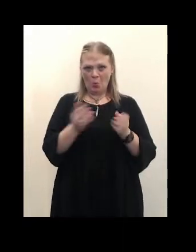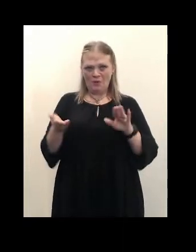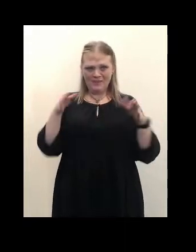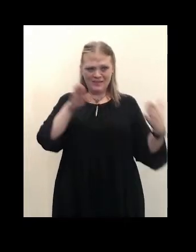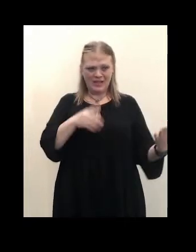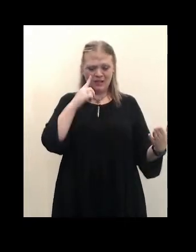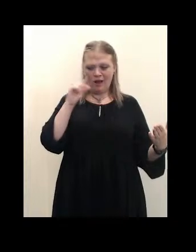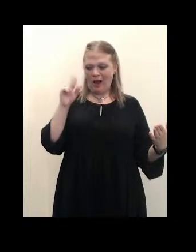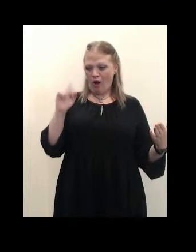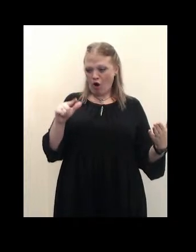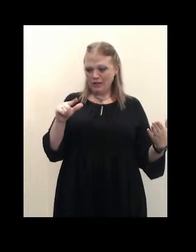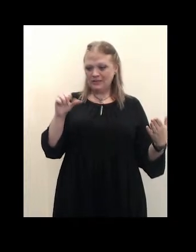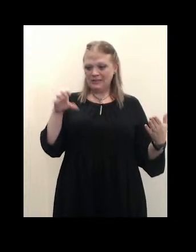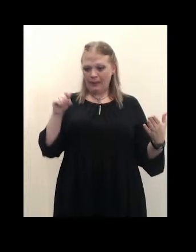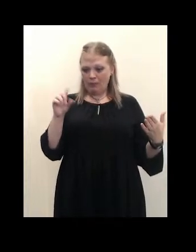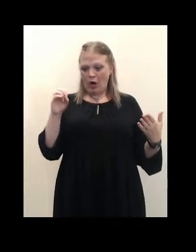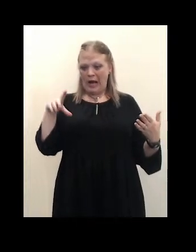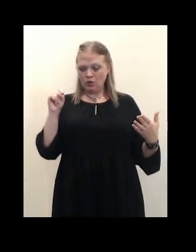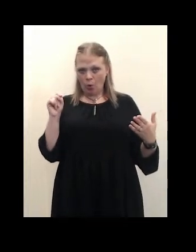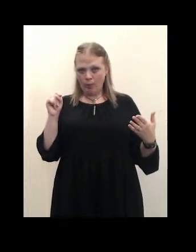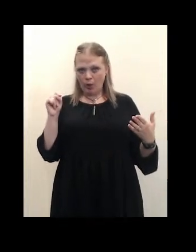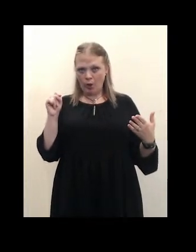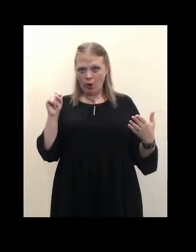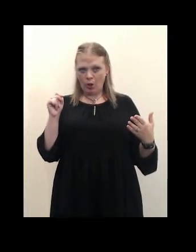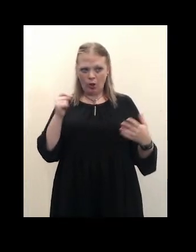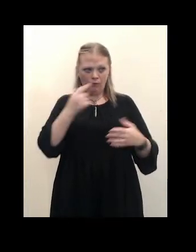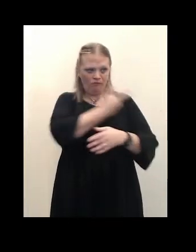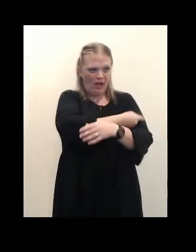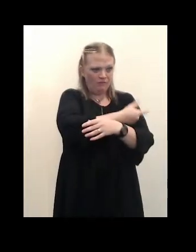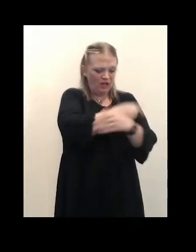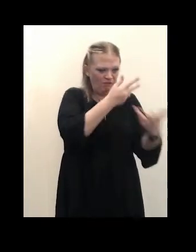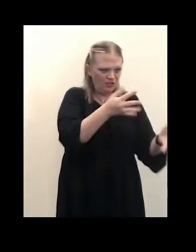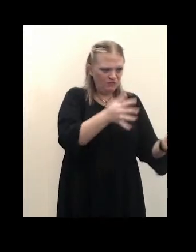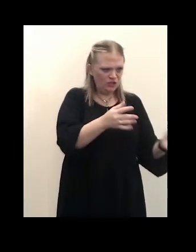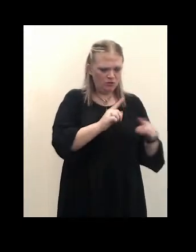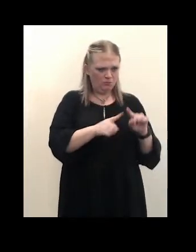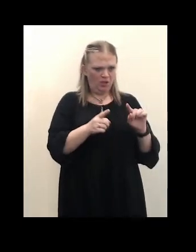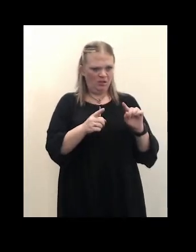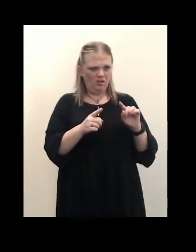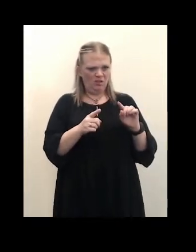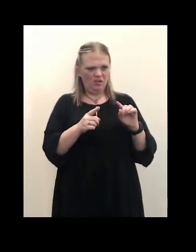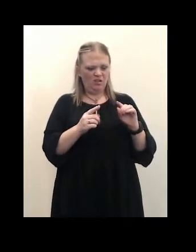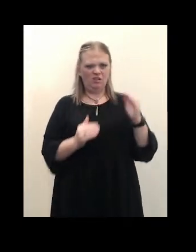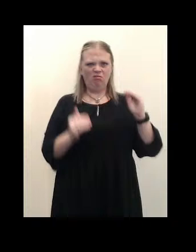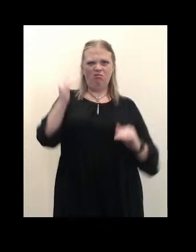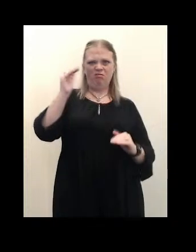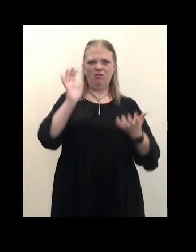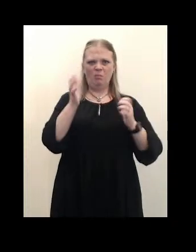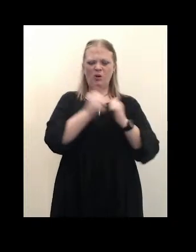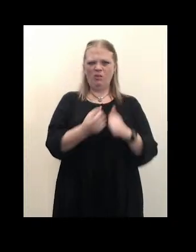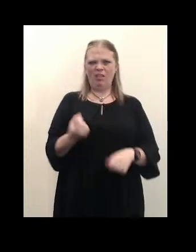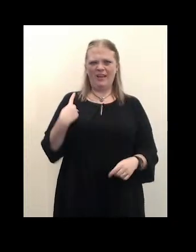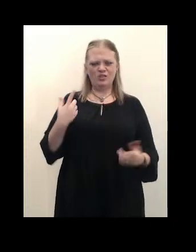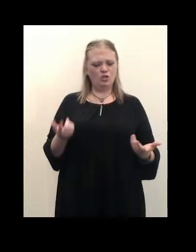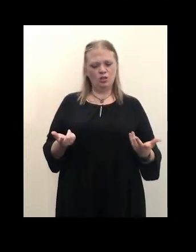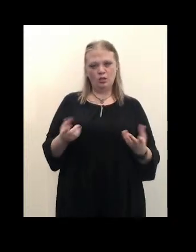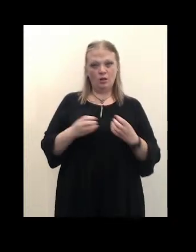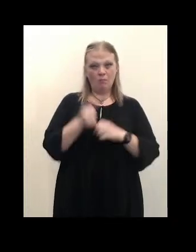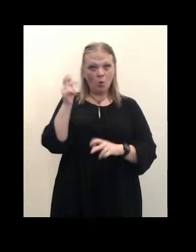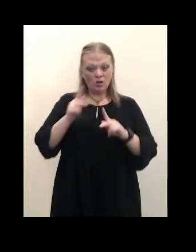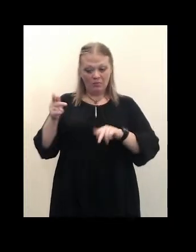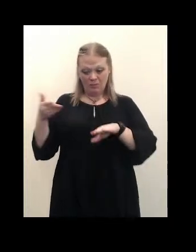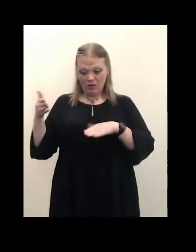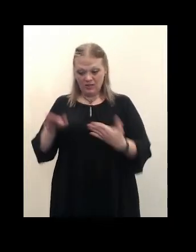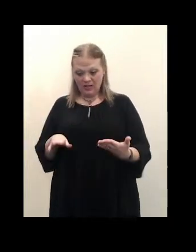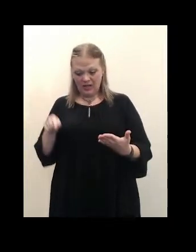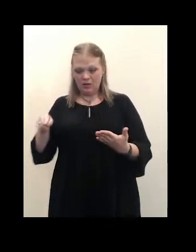and October of this year, after we vaccinated so many people, be higher than last year. And the majority of those individuals who died were not